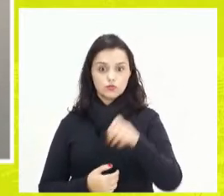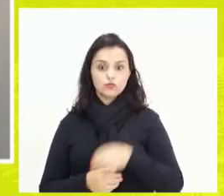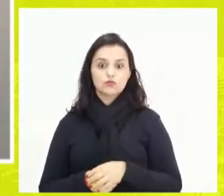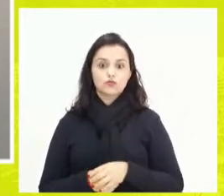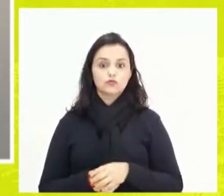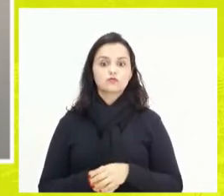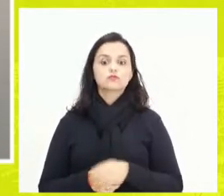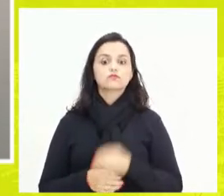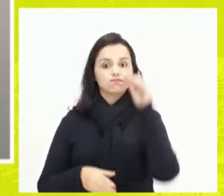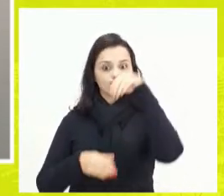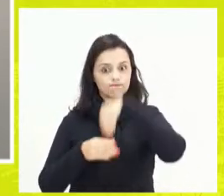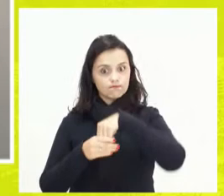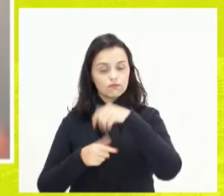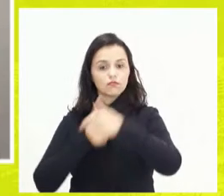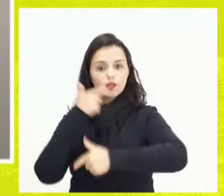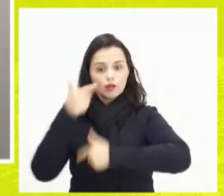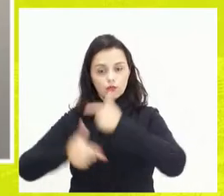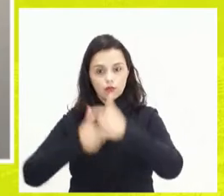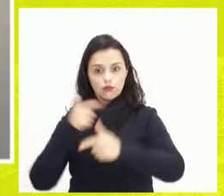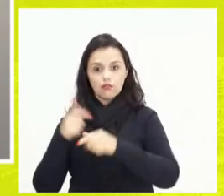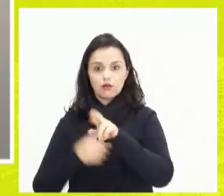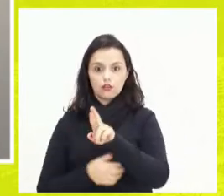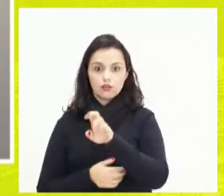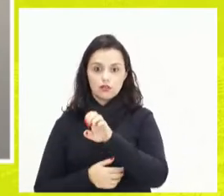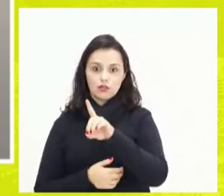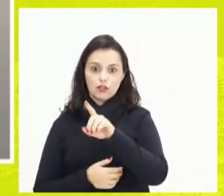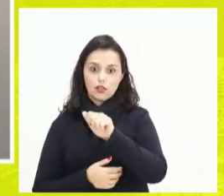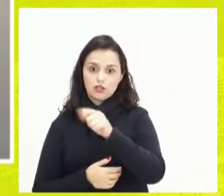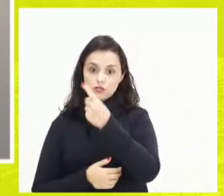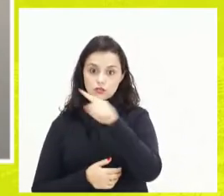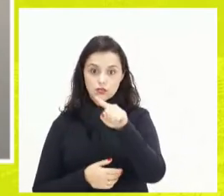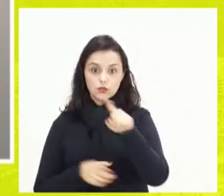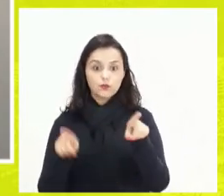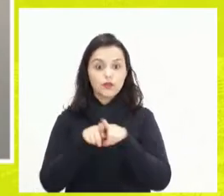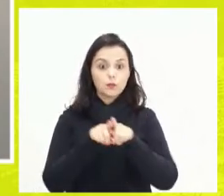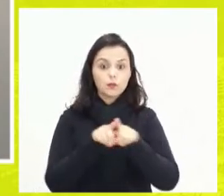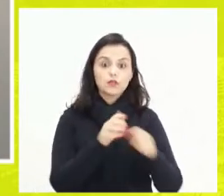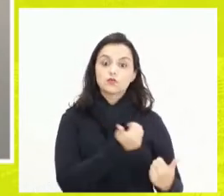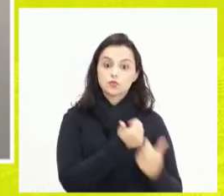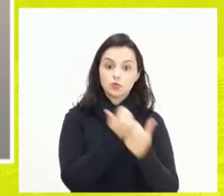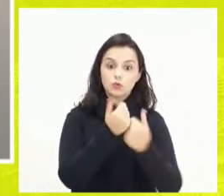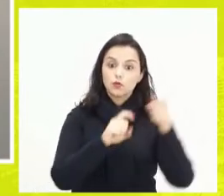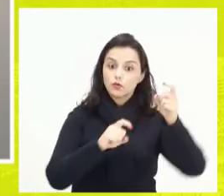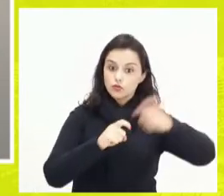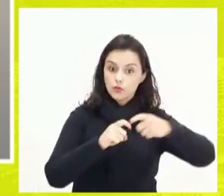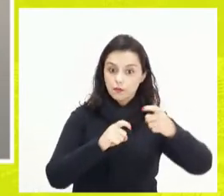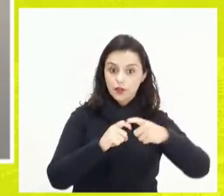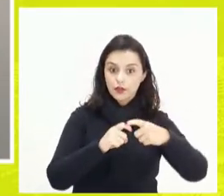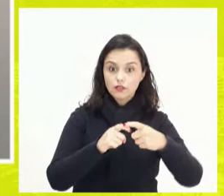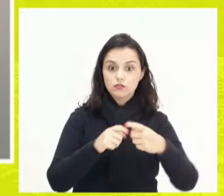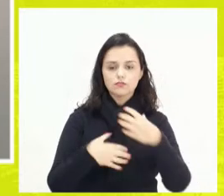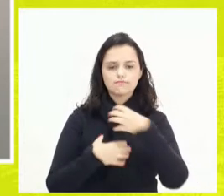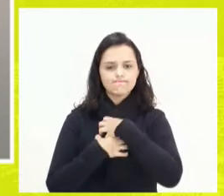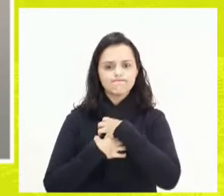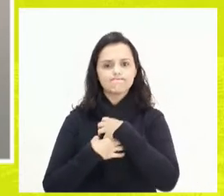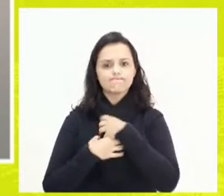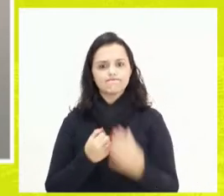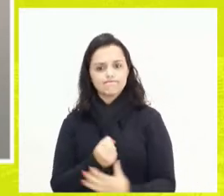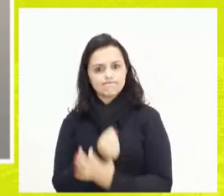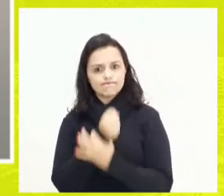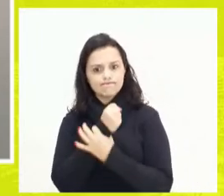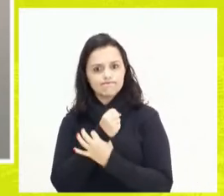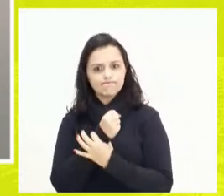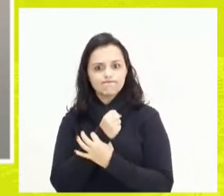within the newsroom and also having the support from physicians so that the professional feels